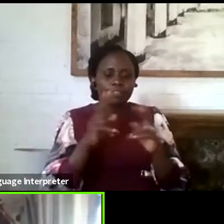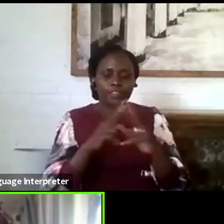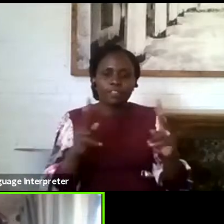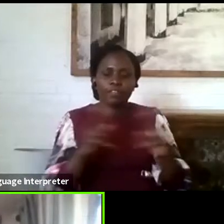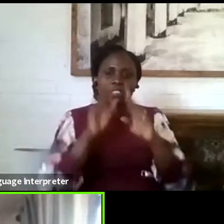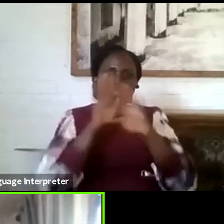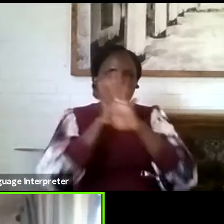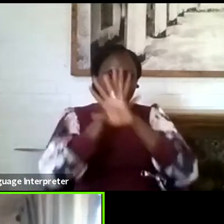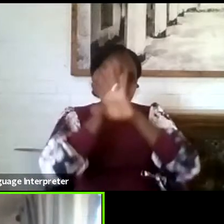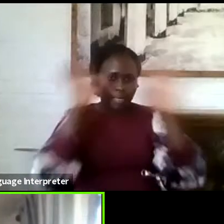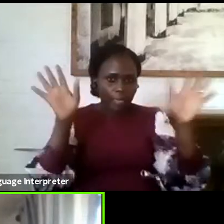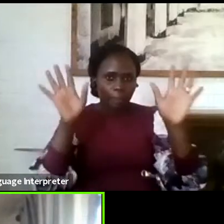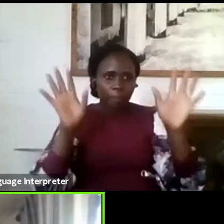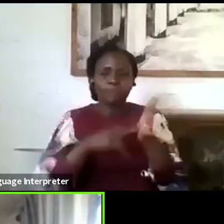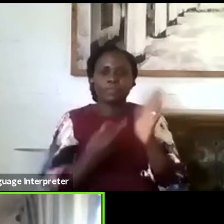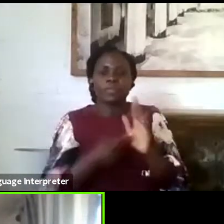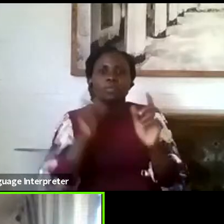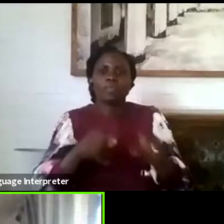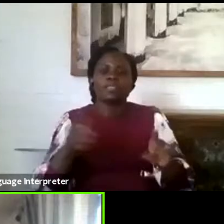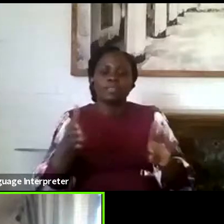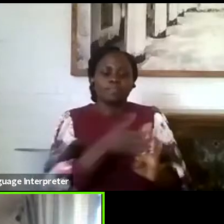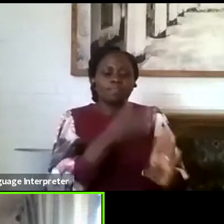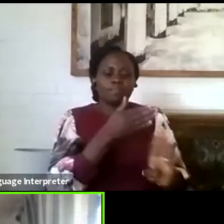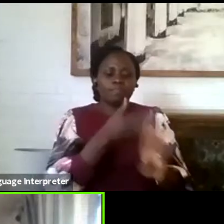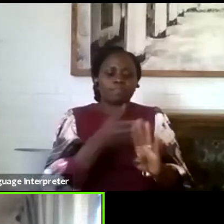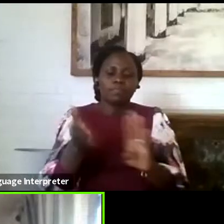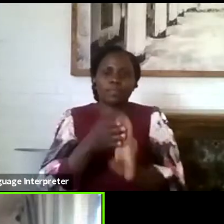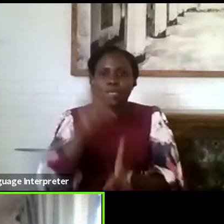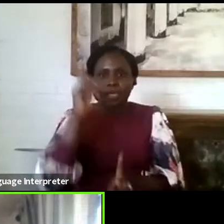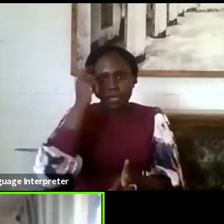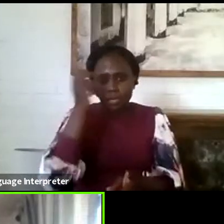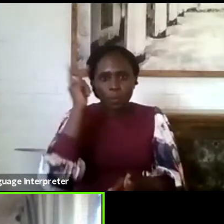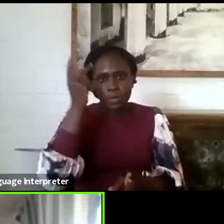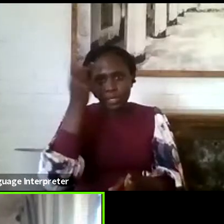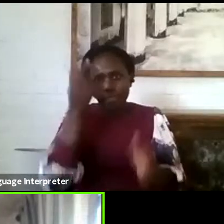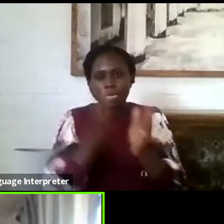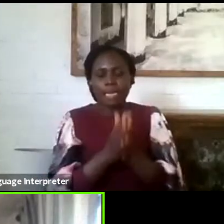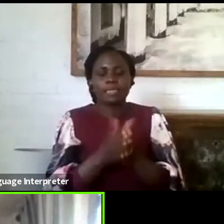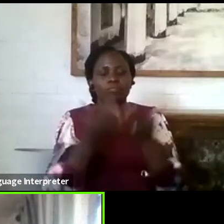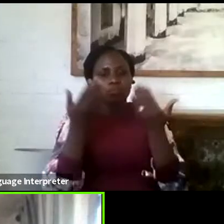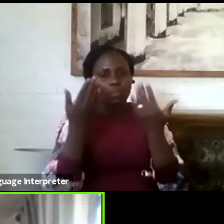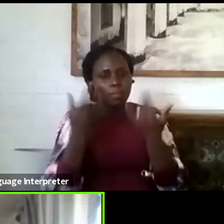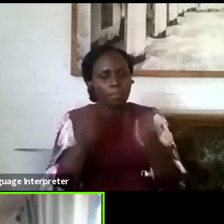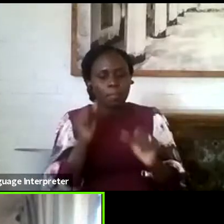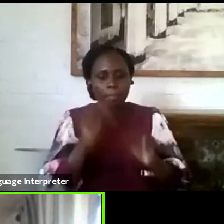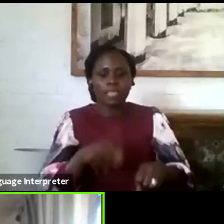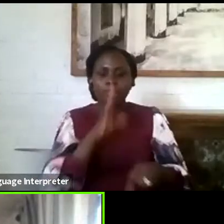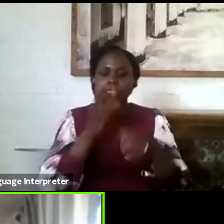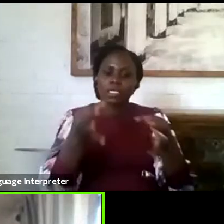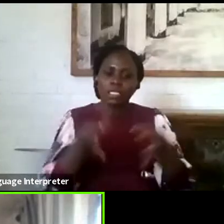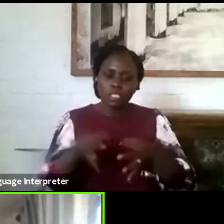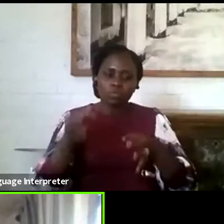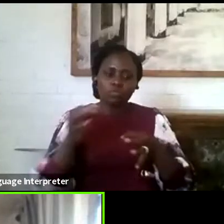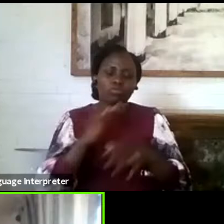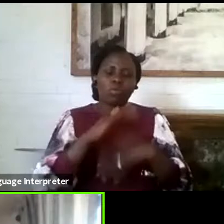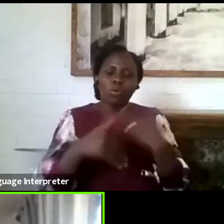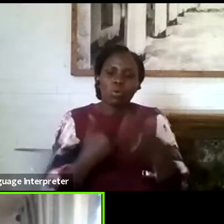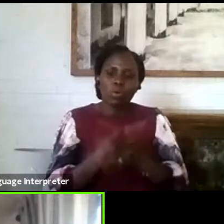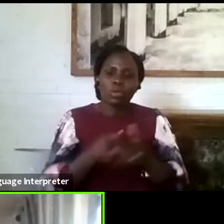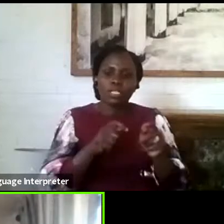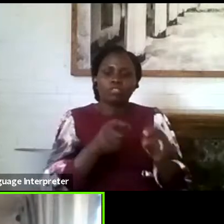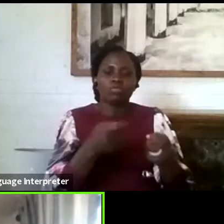guide government policy and hold them accountable with all the tools available in our arsenal, from lobbying